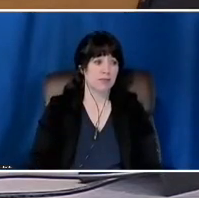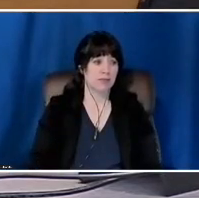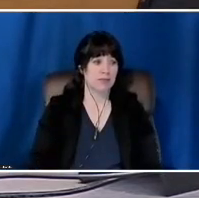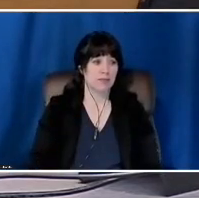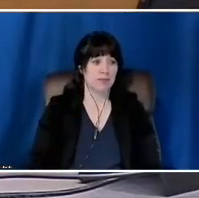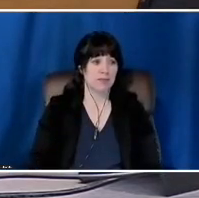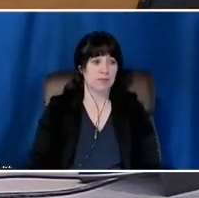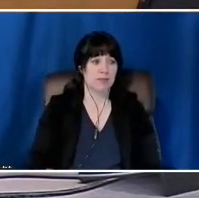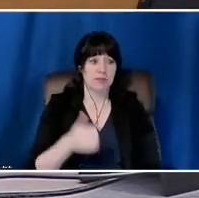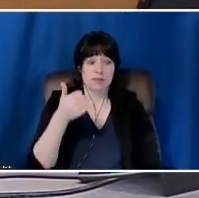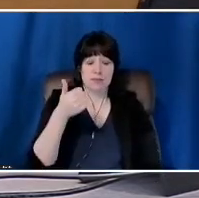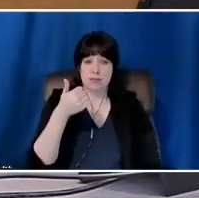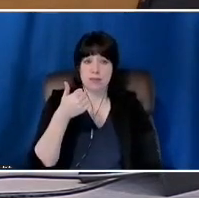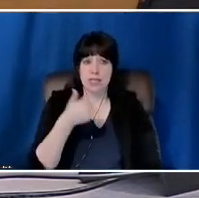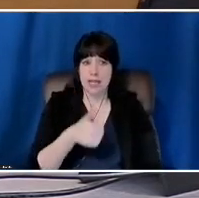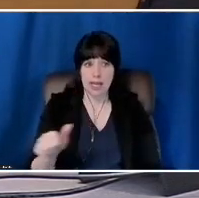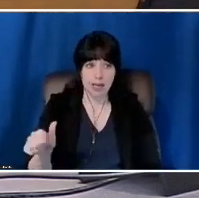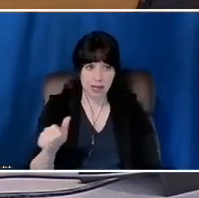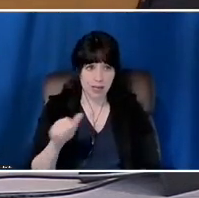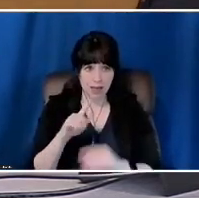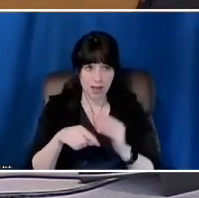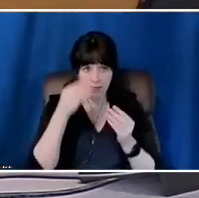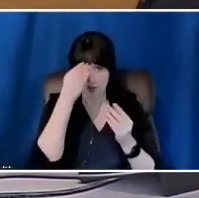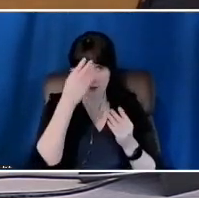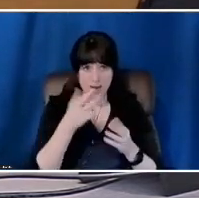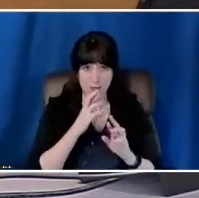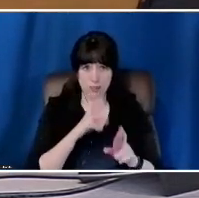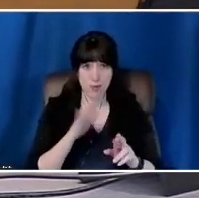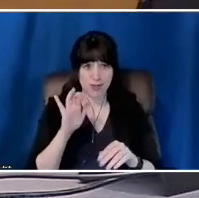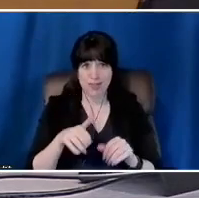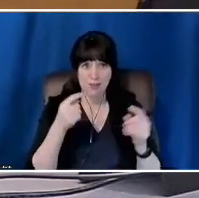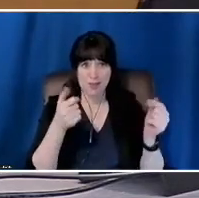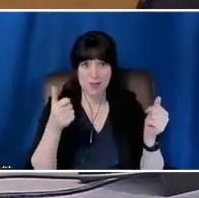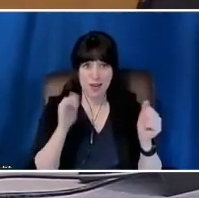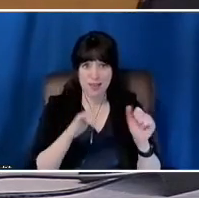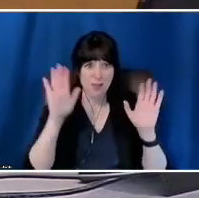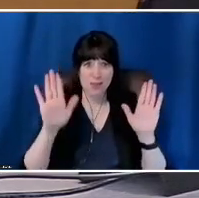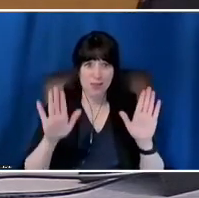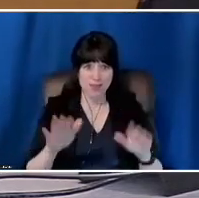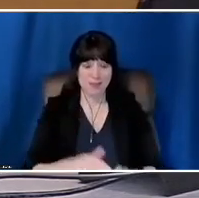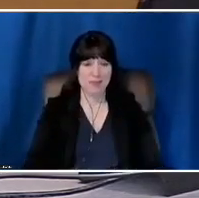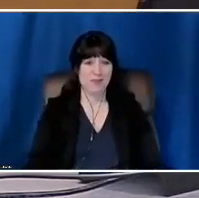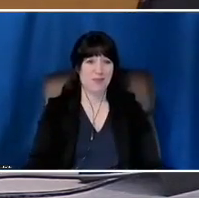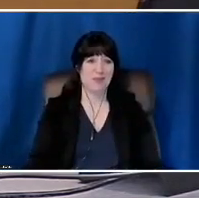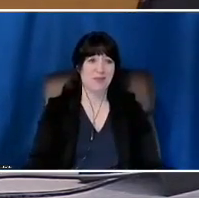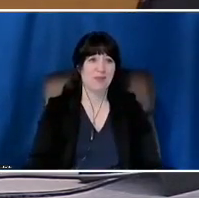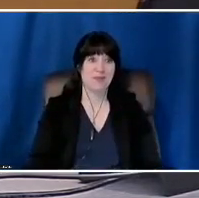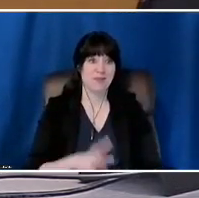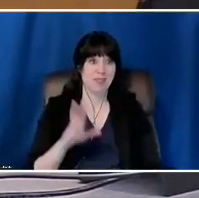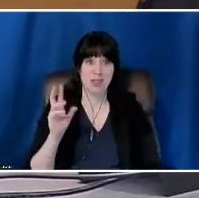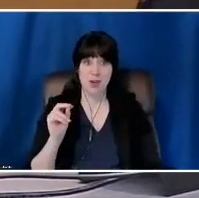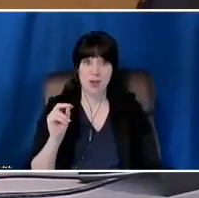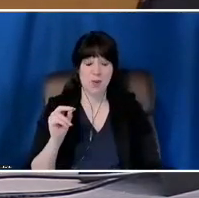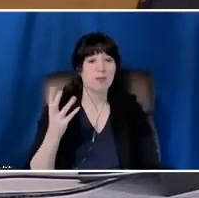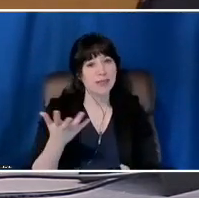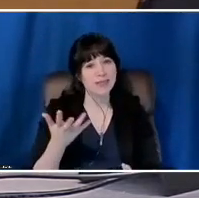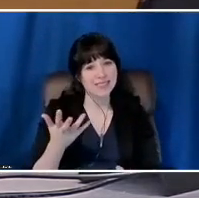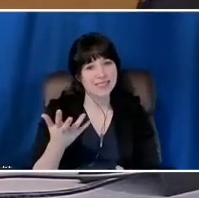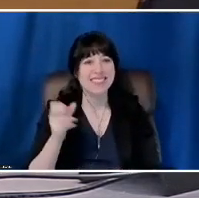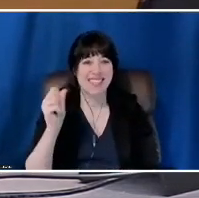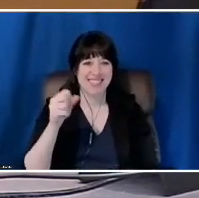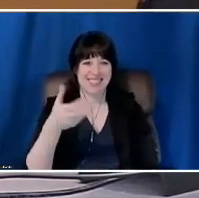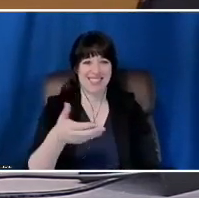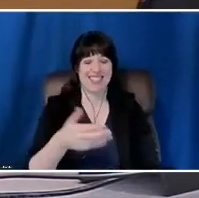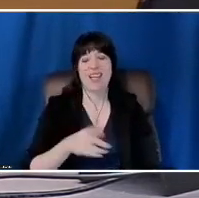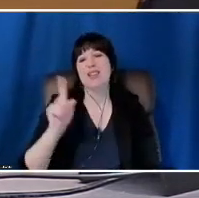Any of the information reports? Wow, that was quick. That was awesome. No. What? Yes. Just a thank you